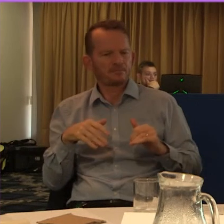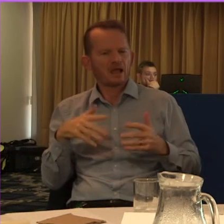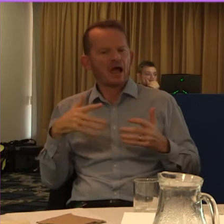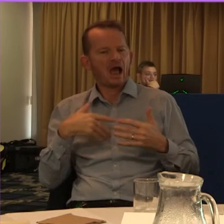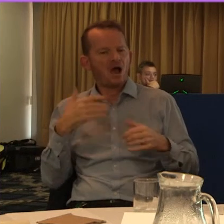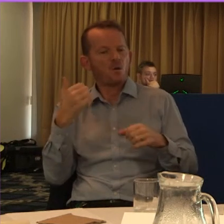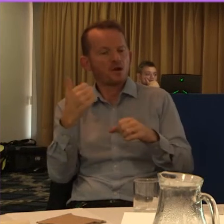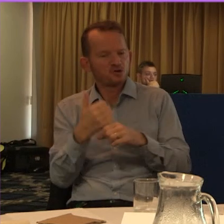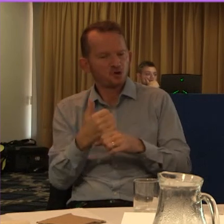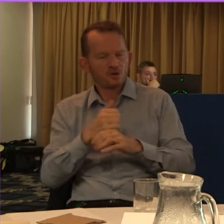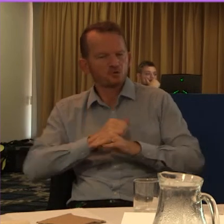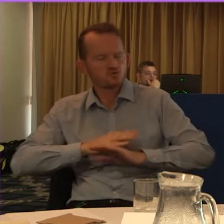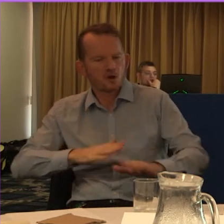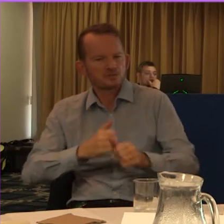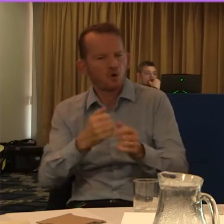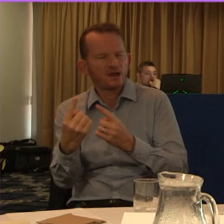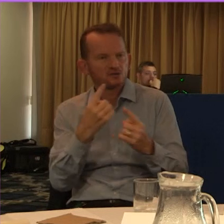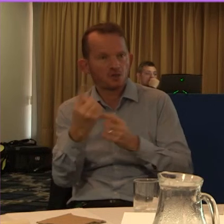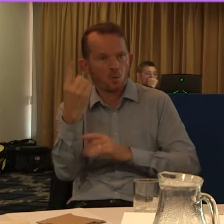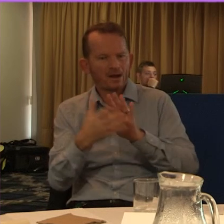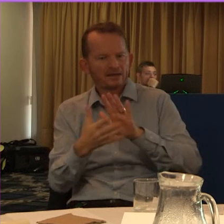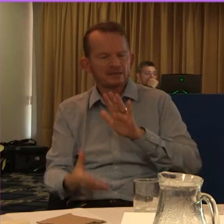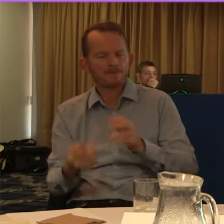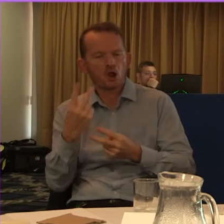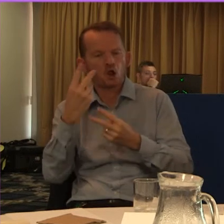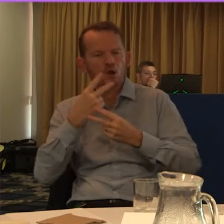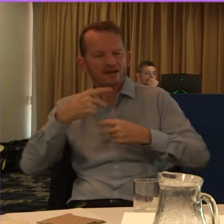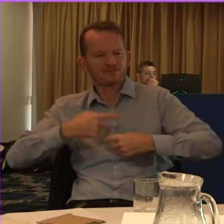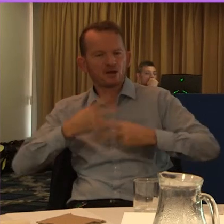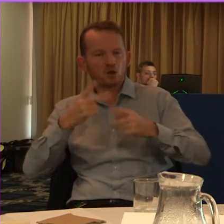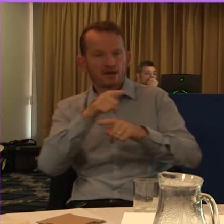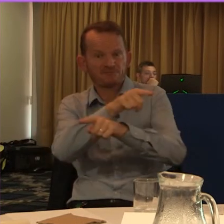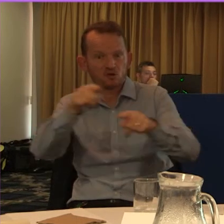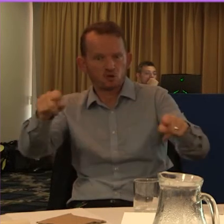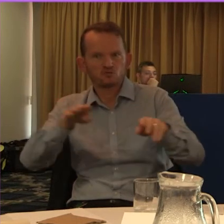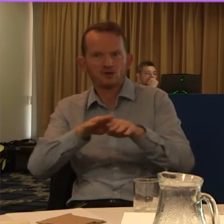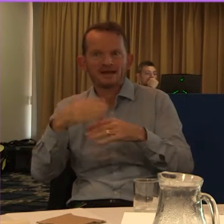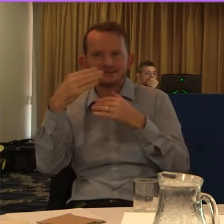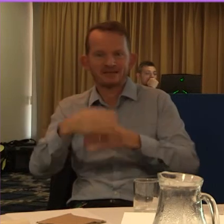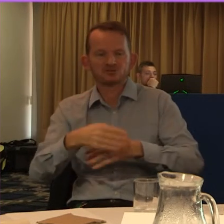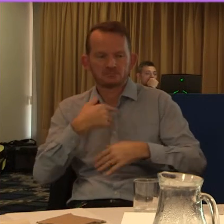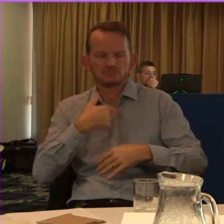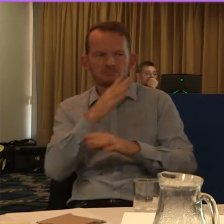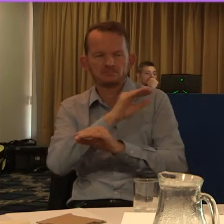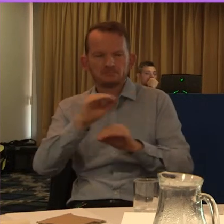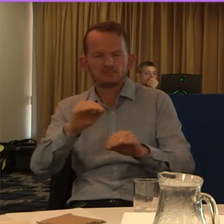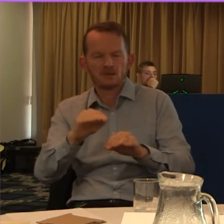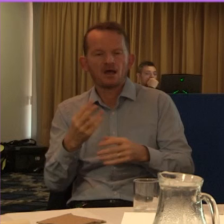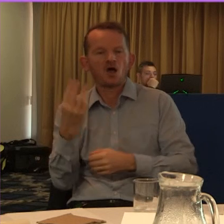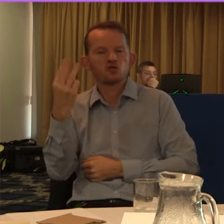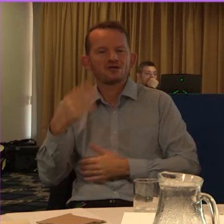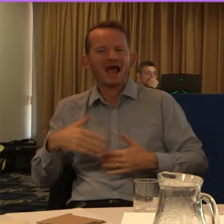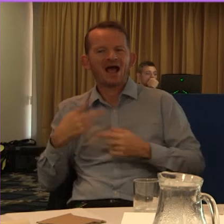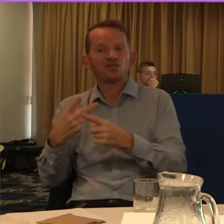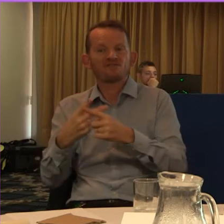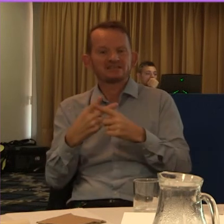how we do and do not support each other was during Looking After Me, Looking After You training session I delivered, where 3 of the